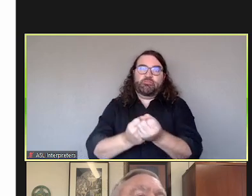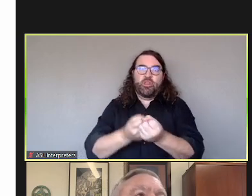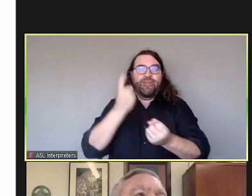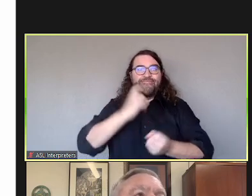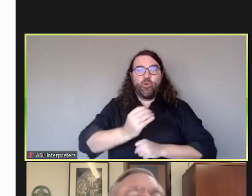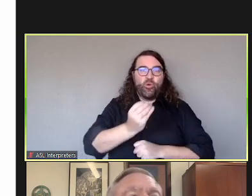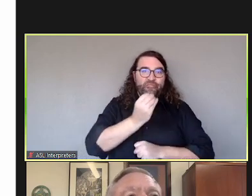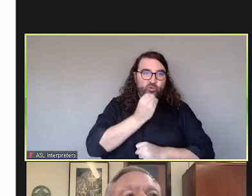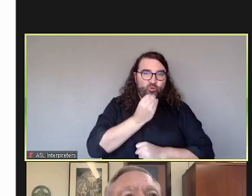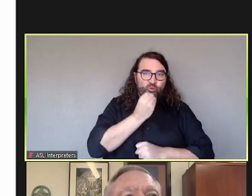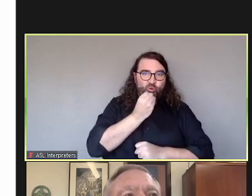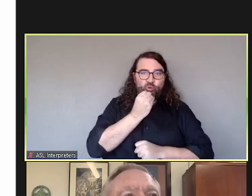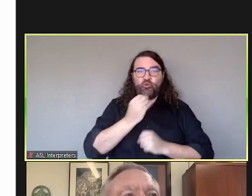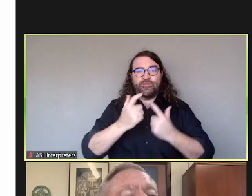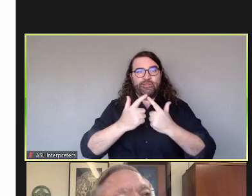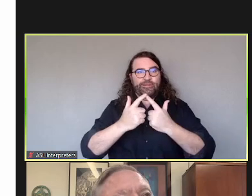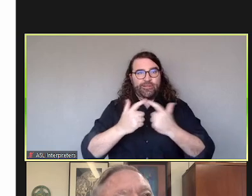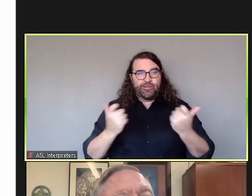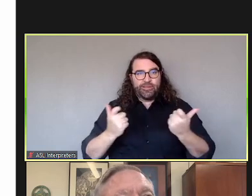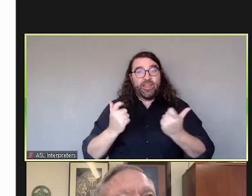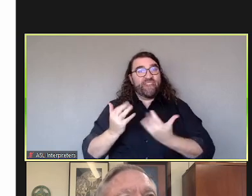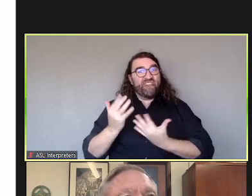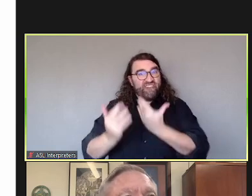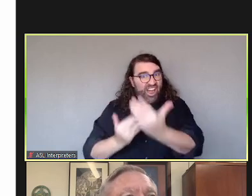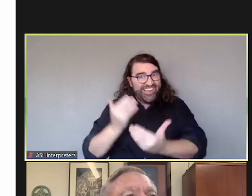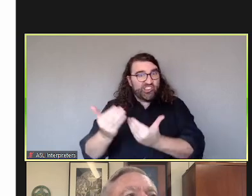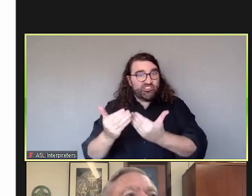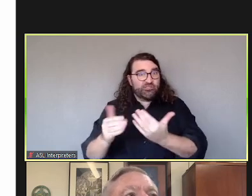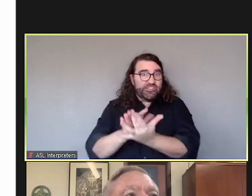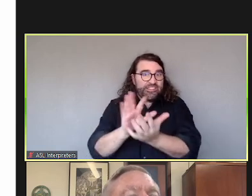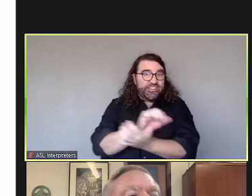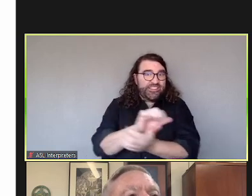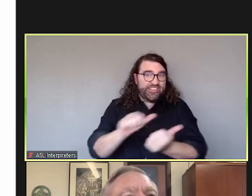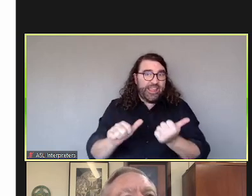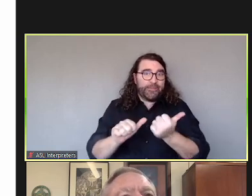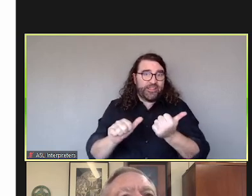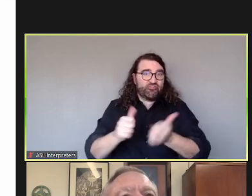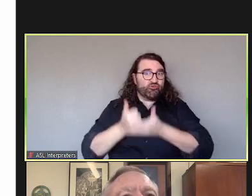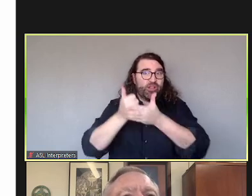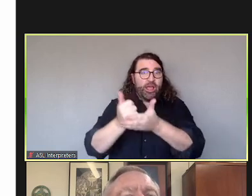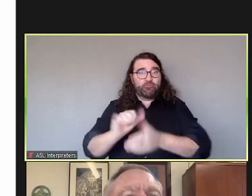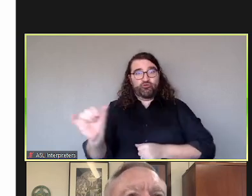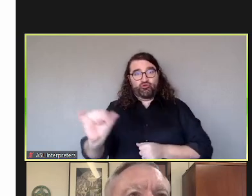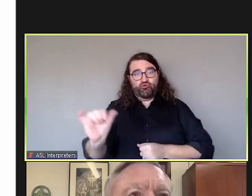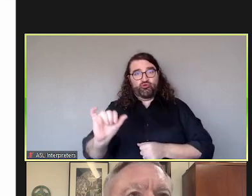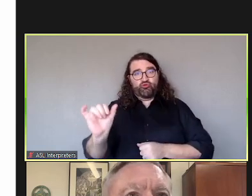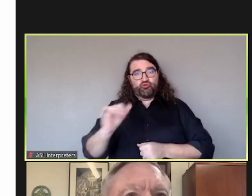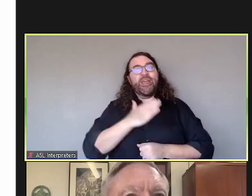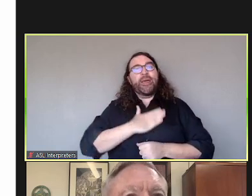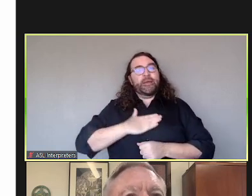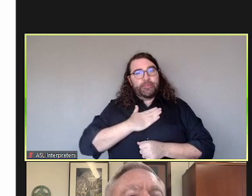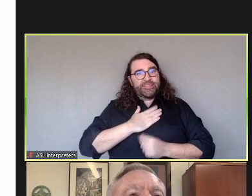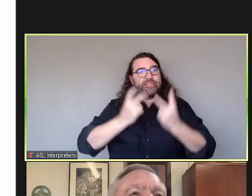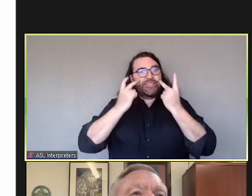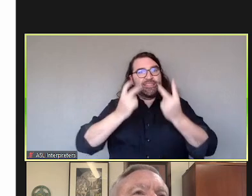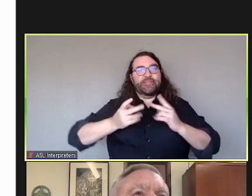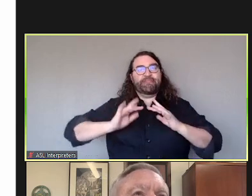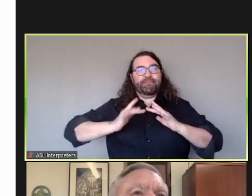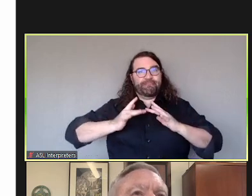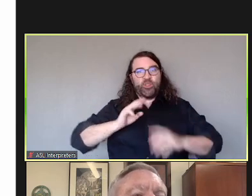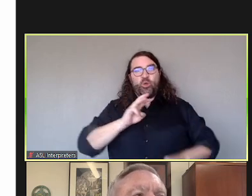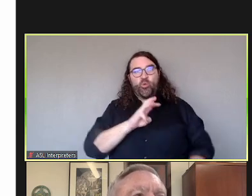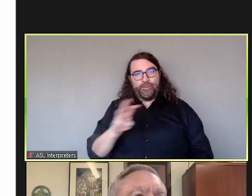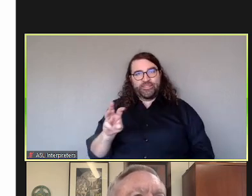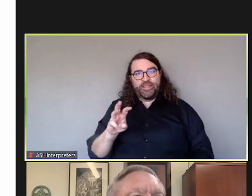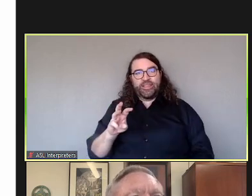and we take fire damages into consideration as well. And so please go to our website. Please look and